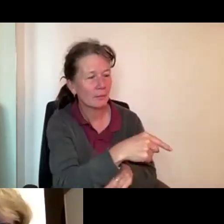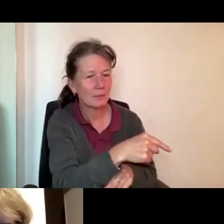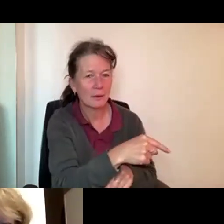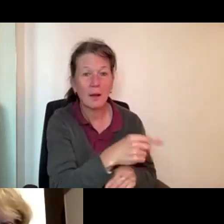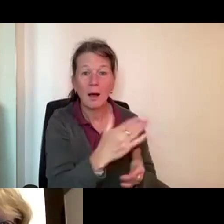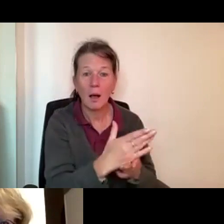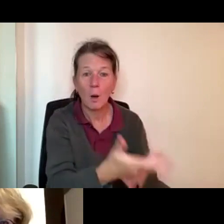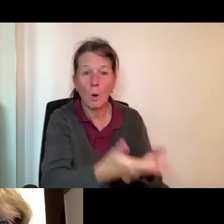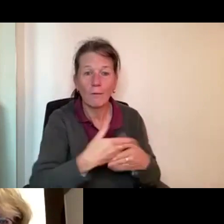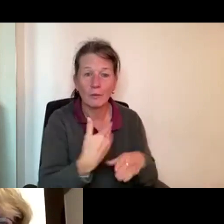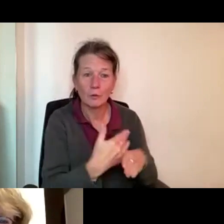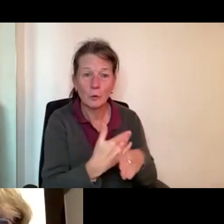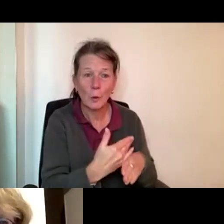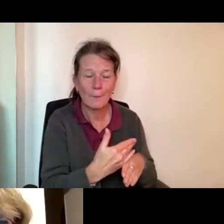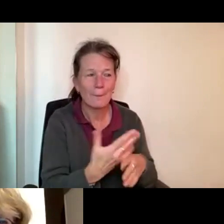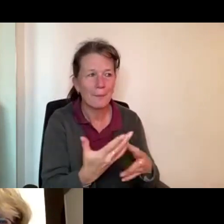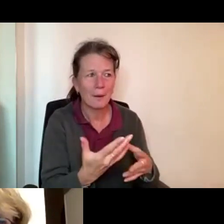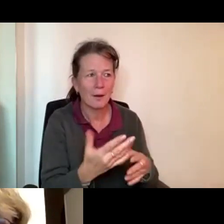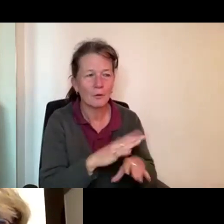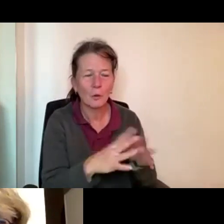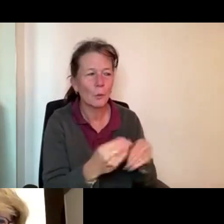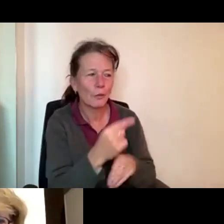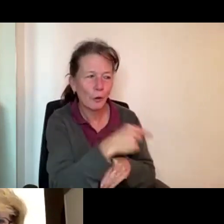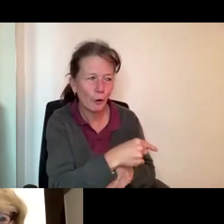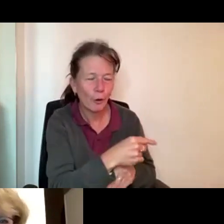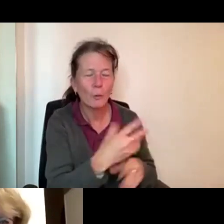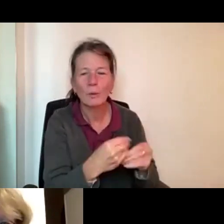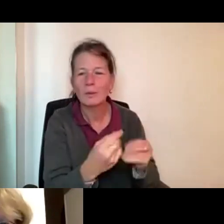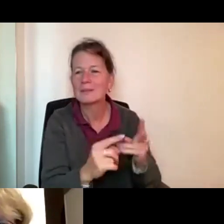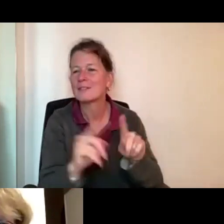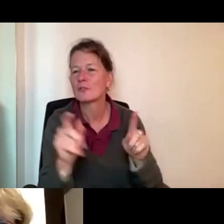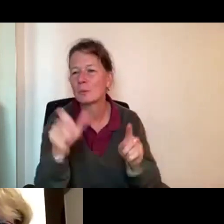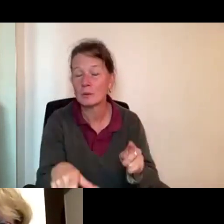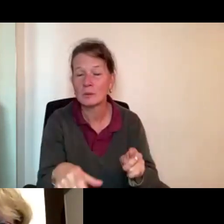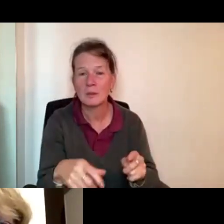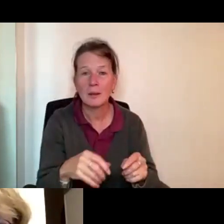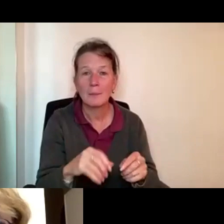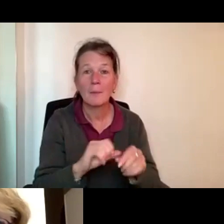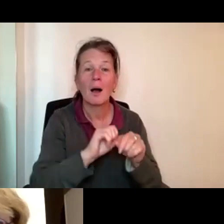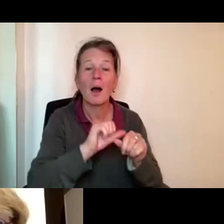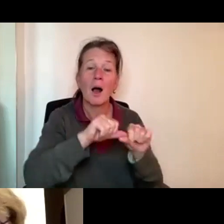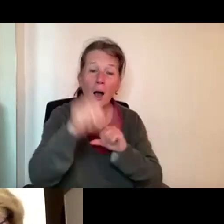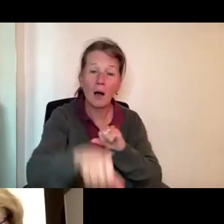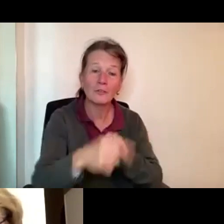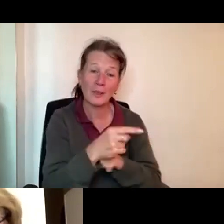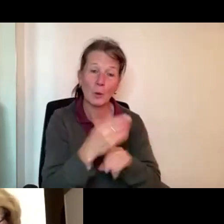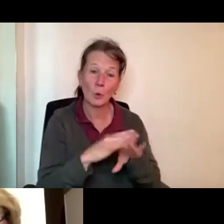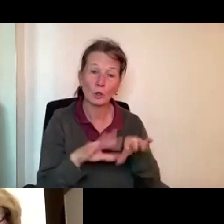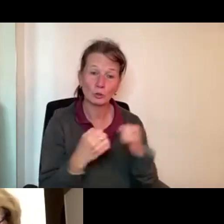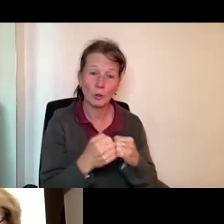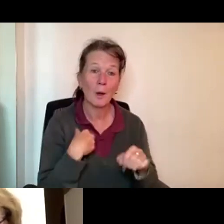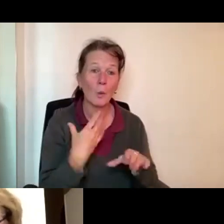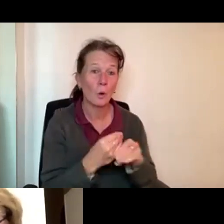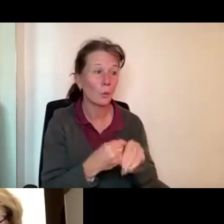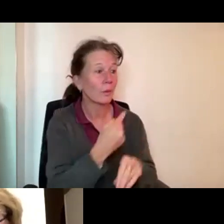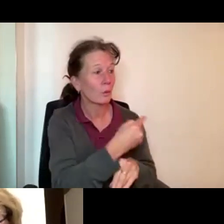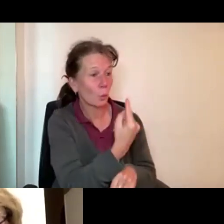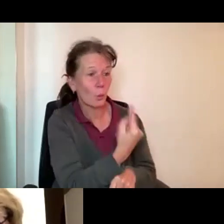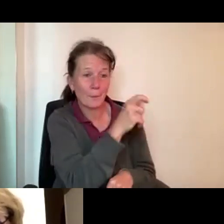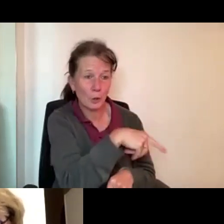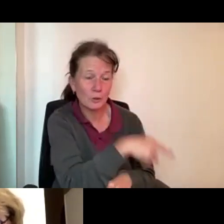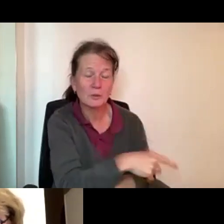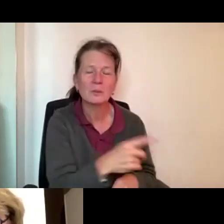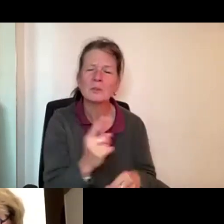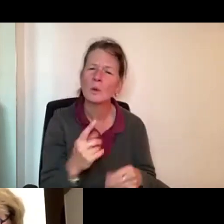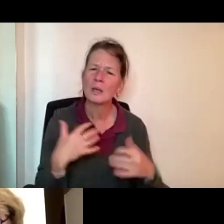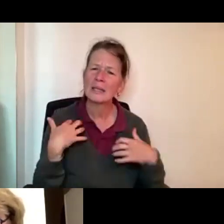didn't get it with her. I got it with somebody else, but I've worked with her subsequently. So that's also quite an interesting way